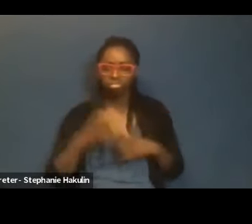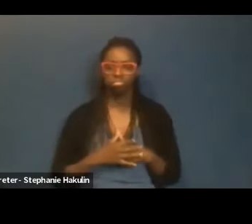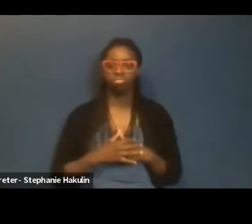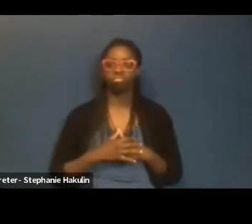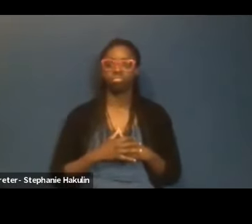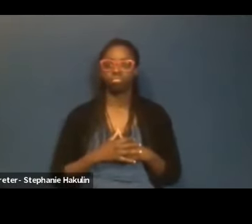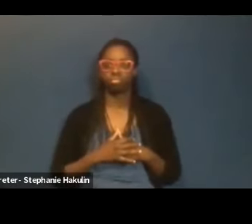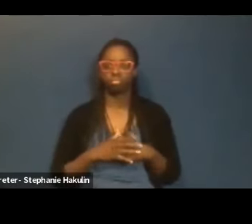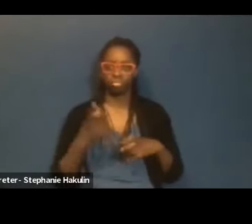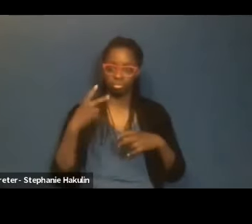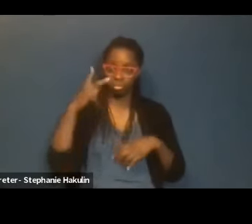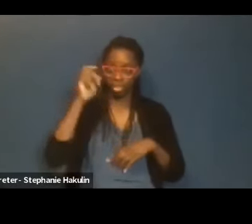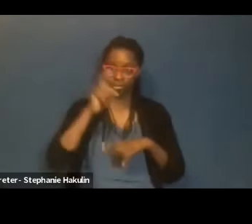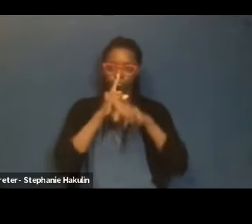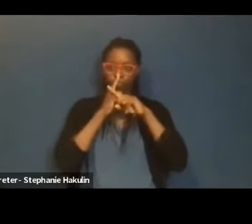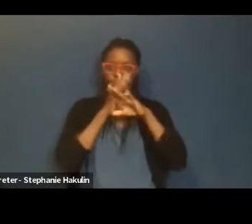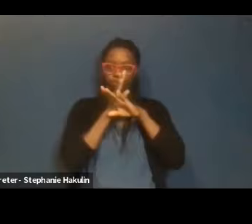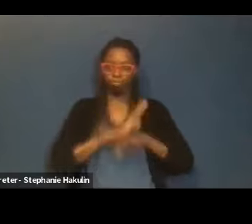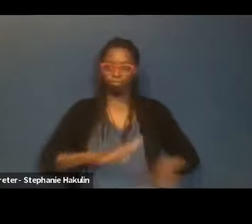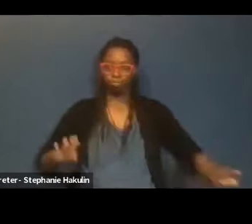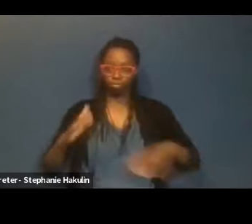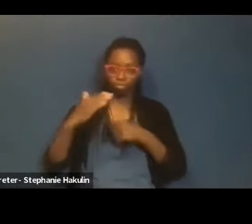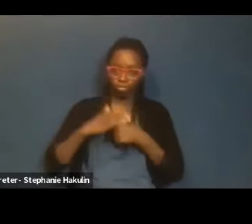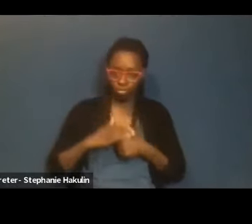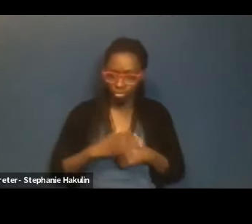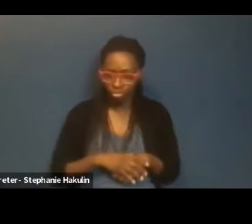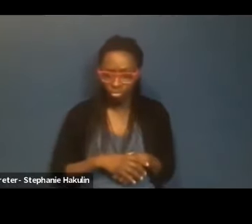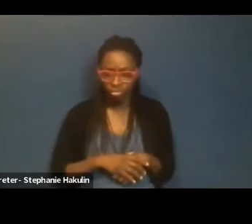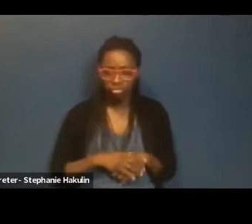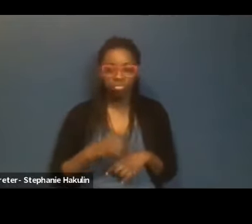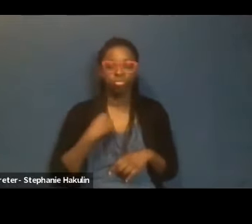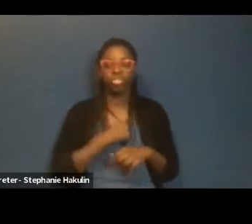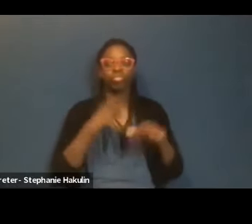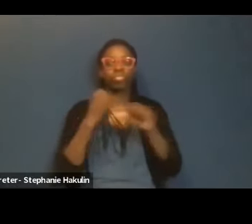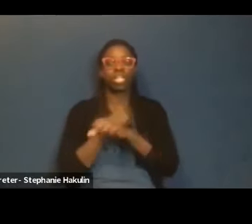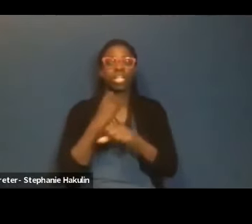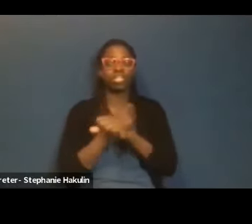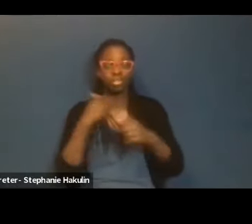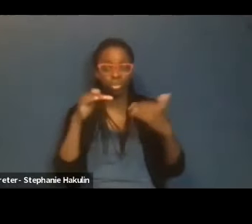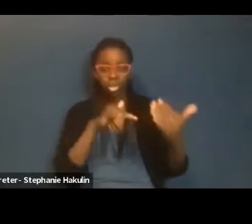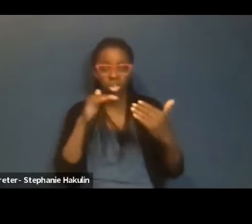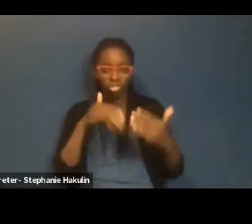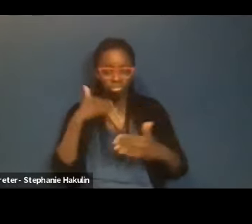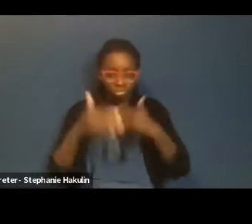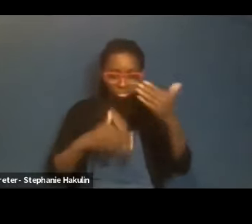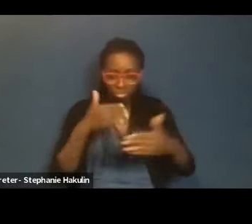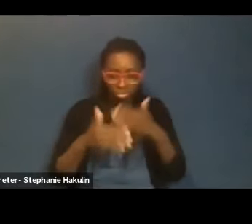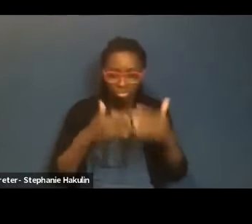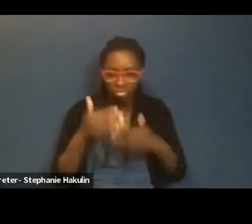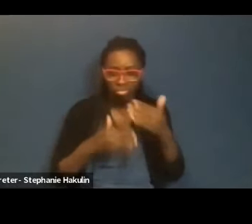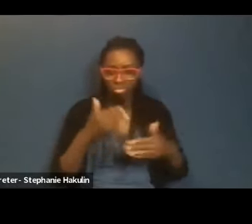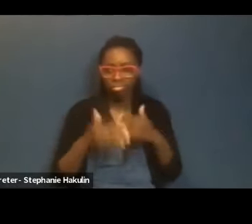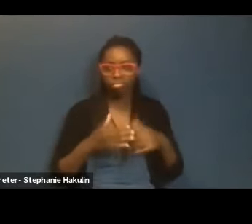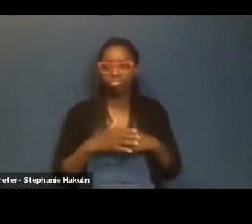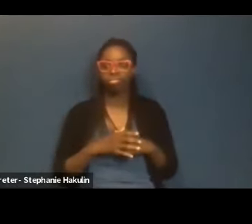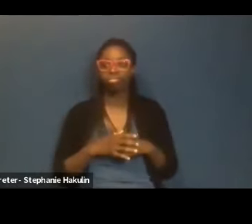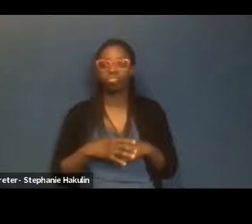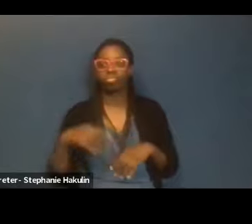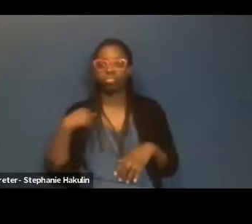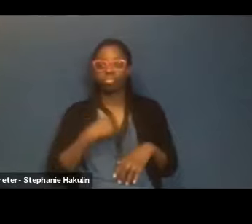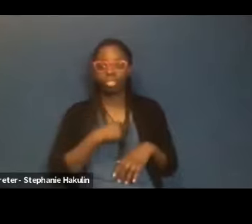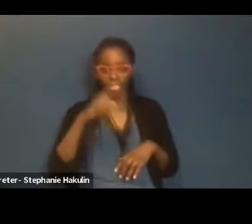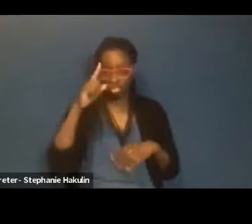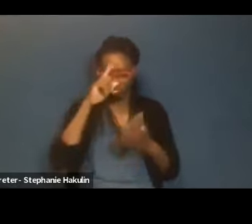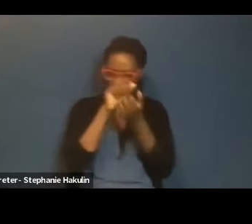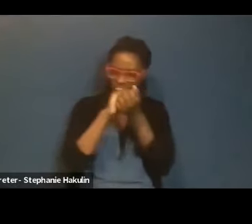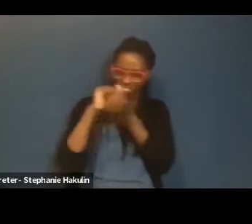a war. Because we are satisfied being silent, they profited off our bodies. Brainwashed our minds. Why should we let them take our voices? We can